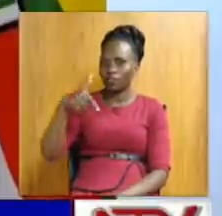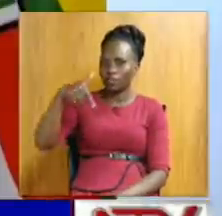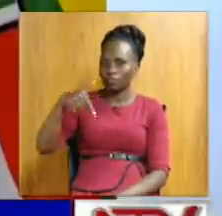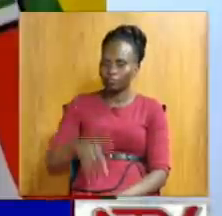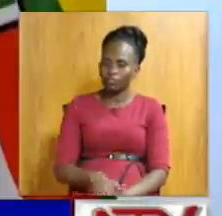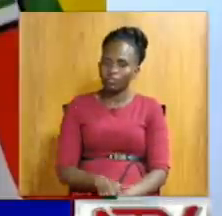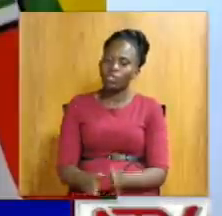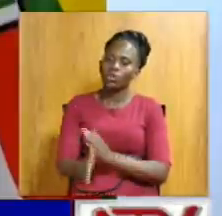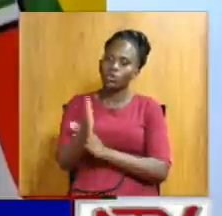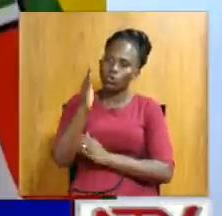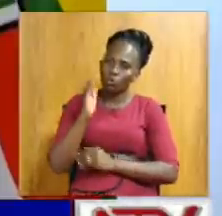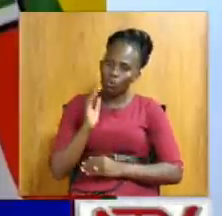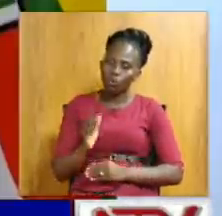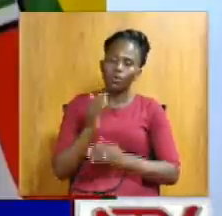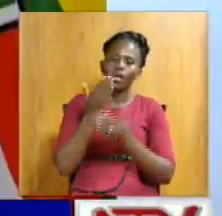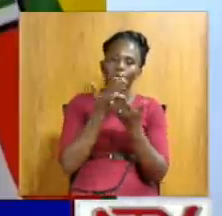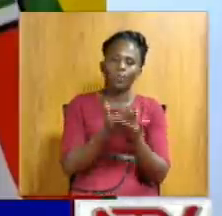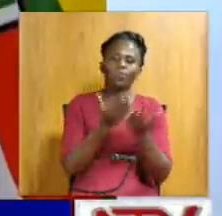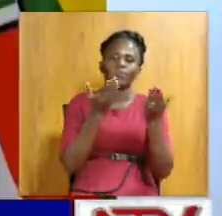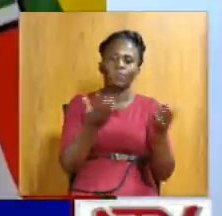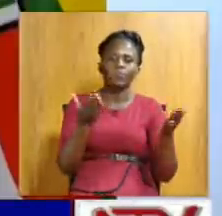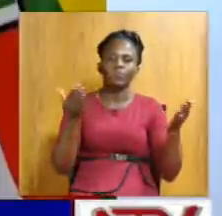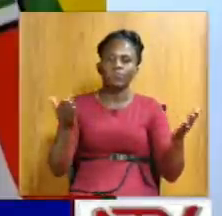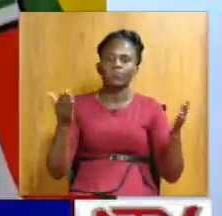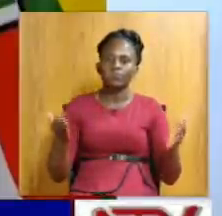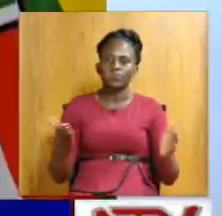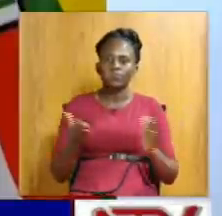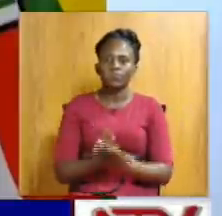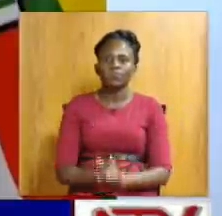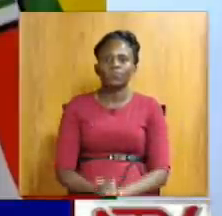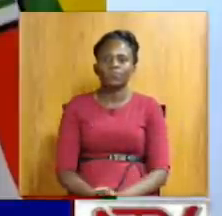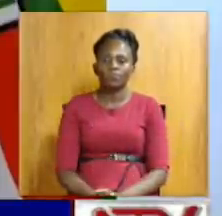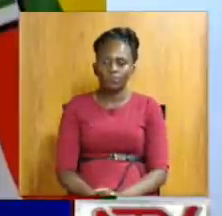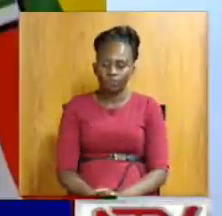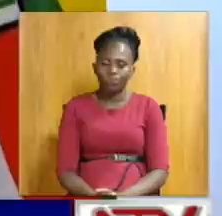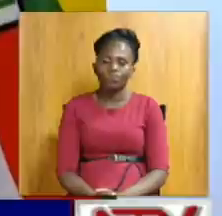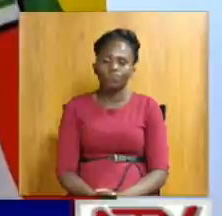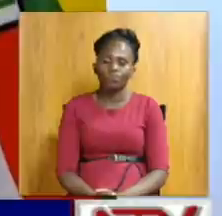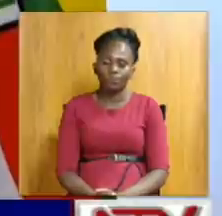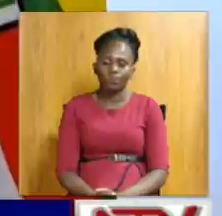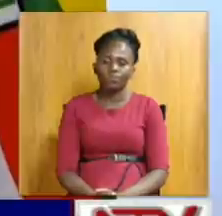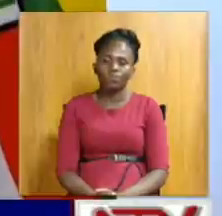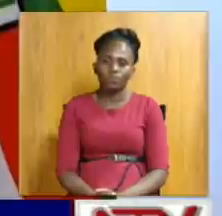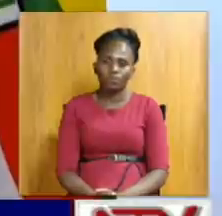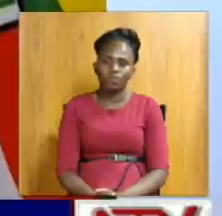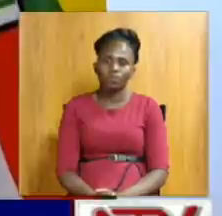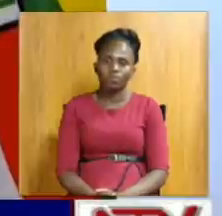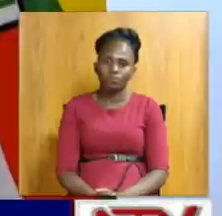1957. God is omnipresent, omniscient, and omnipotent.